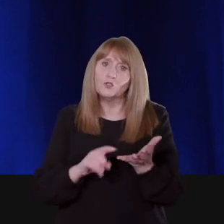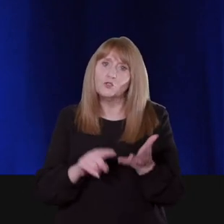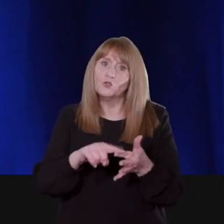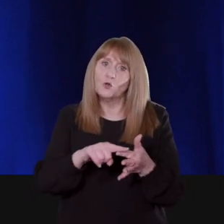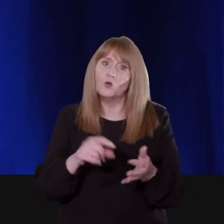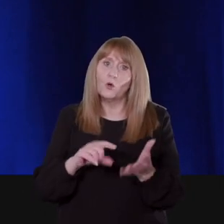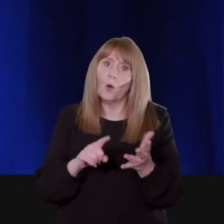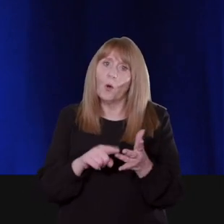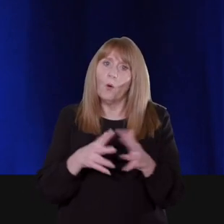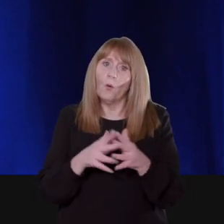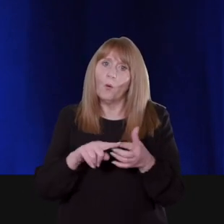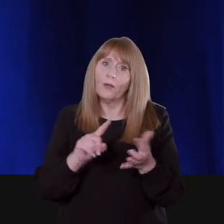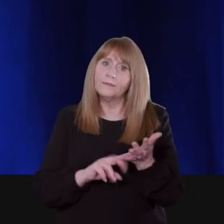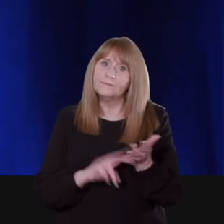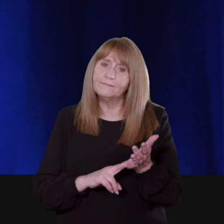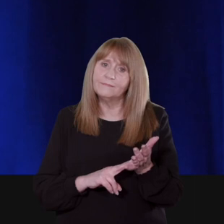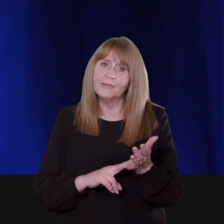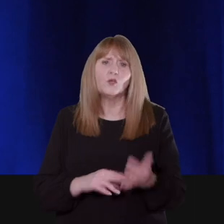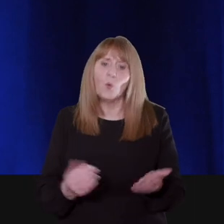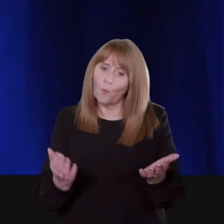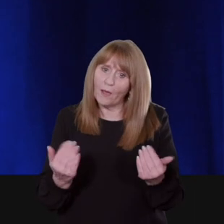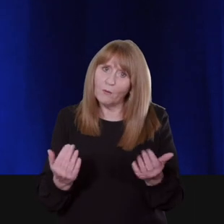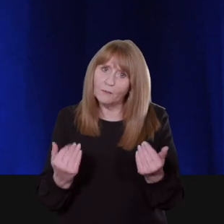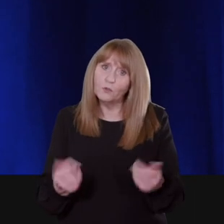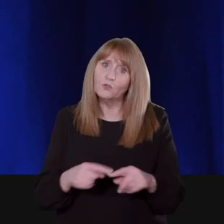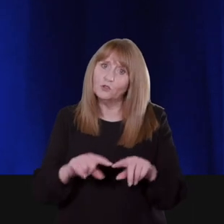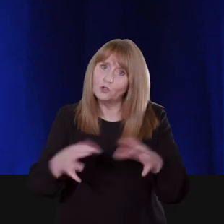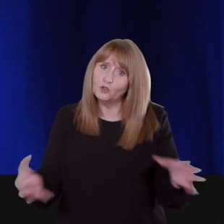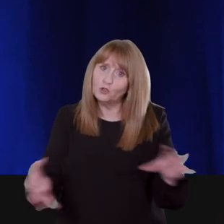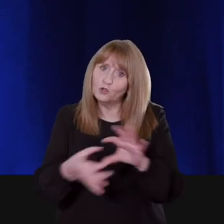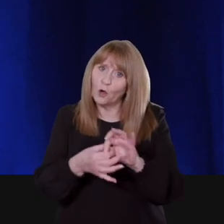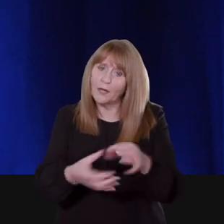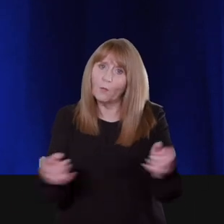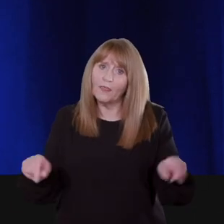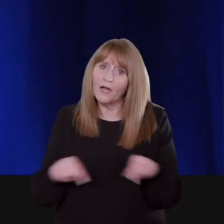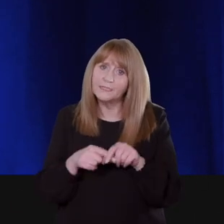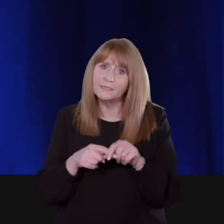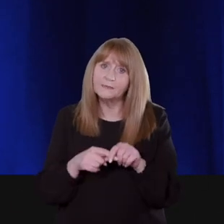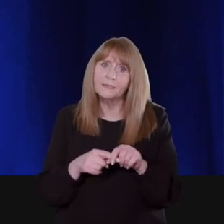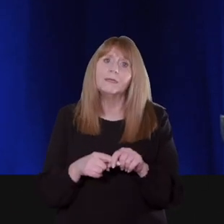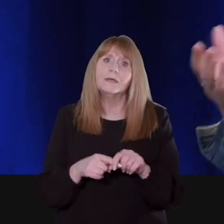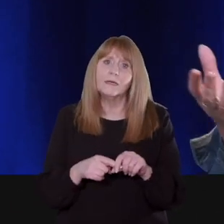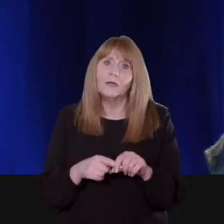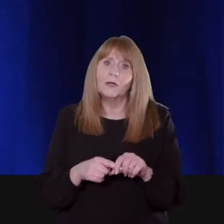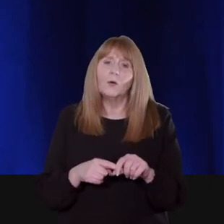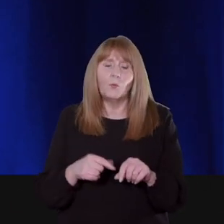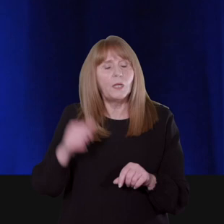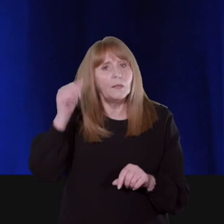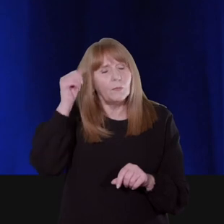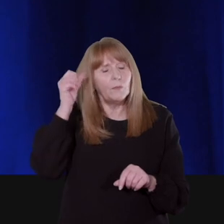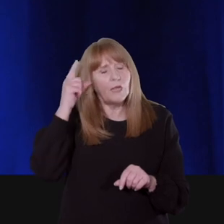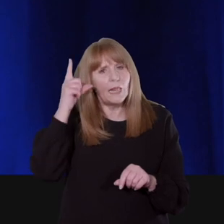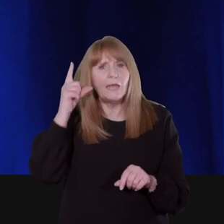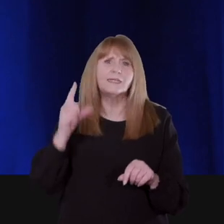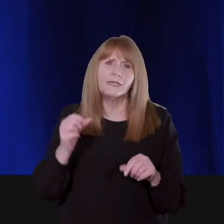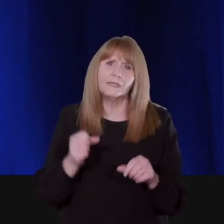first time, and you are so welcome to join with us. We're mindful that now that church is online, it can be reaching countries we've never even had